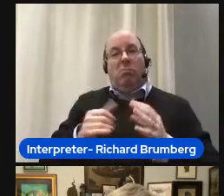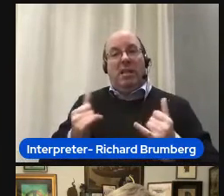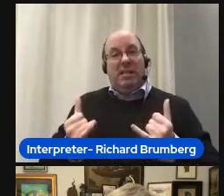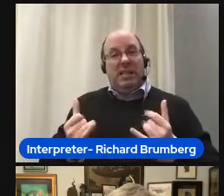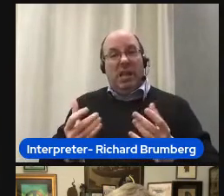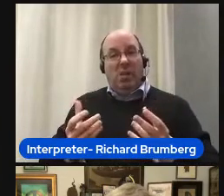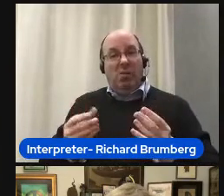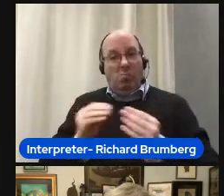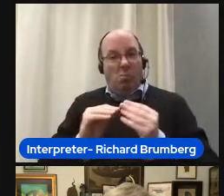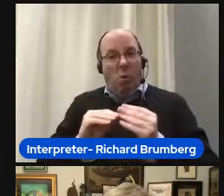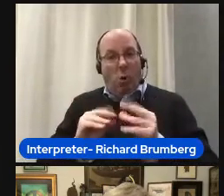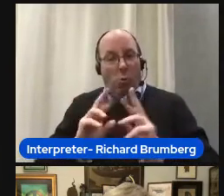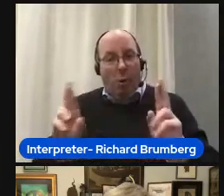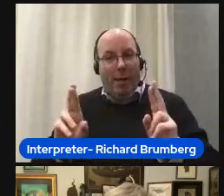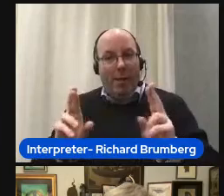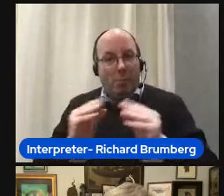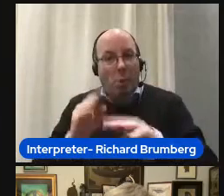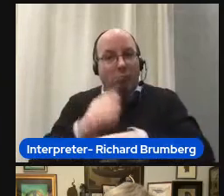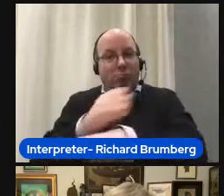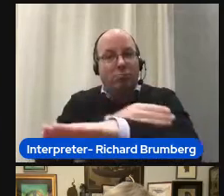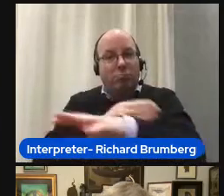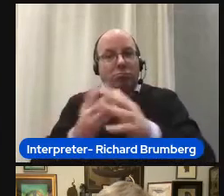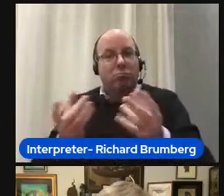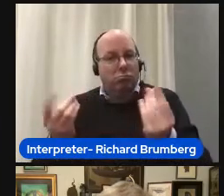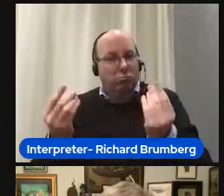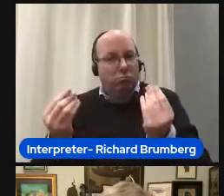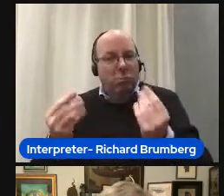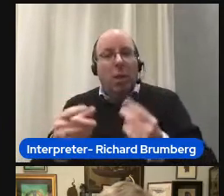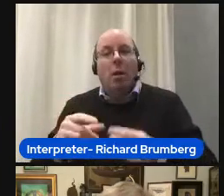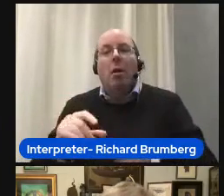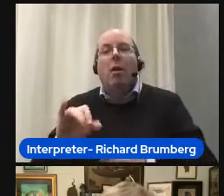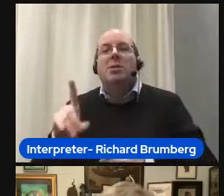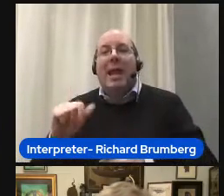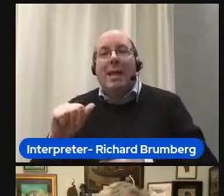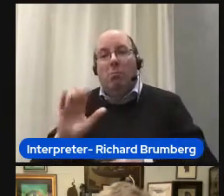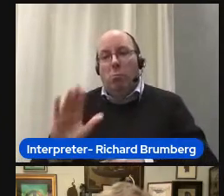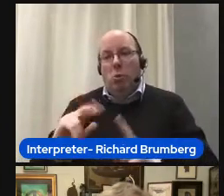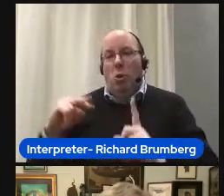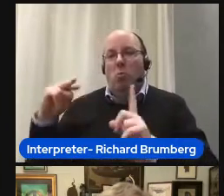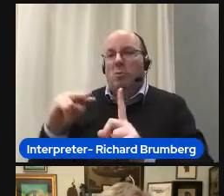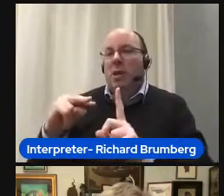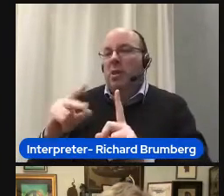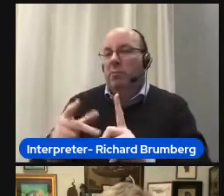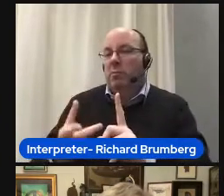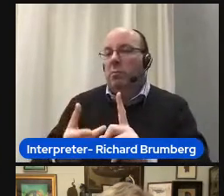for progress. And Jada, I wanted to ask you, from your perspective, what are